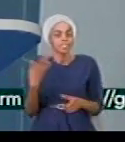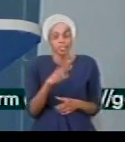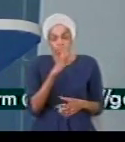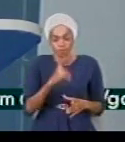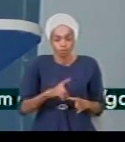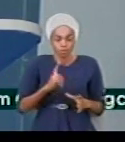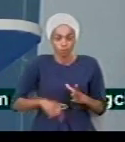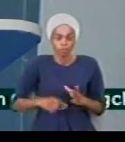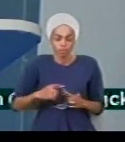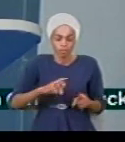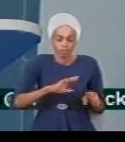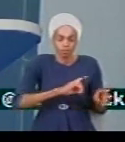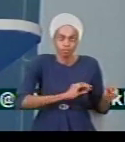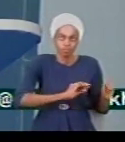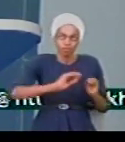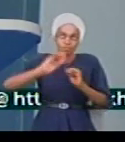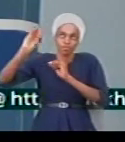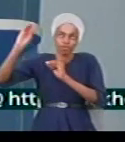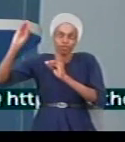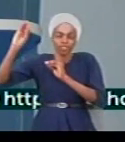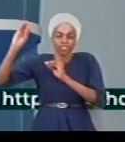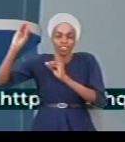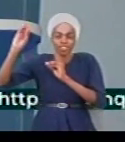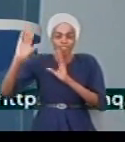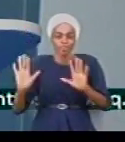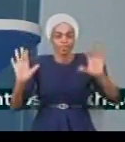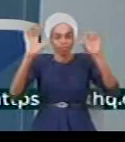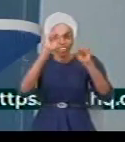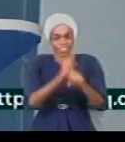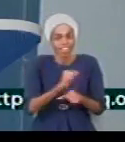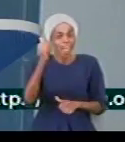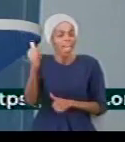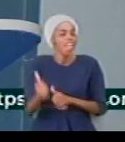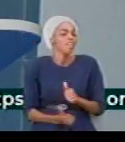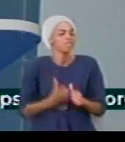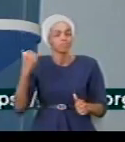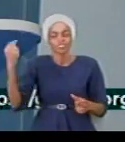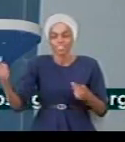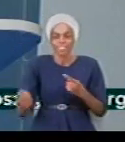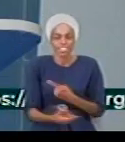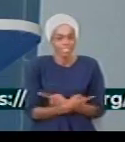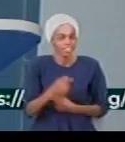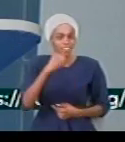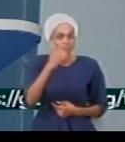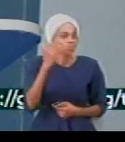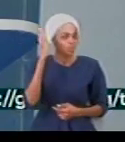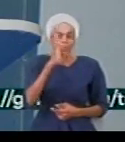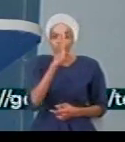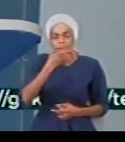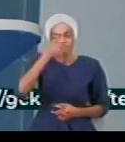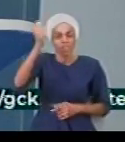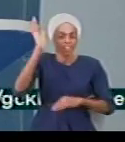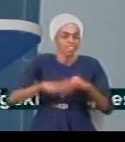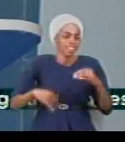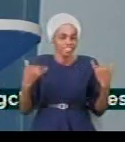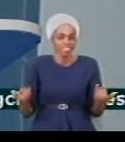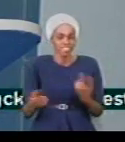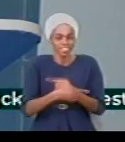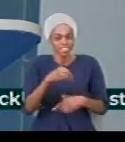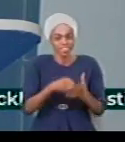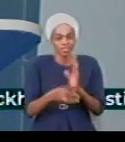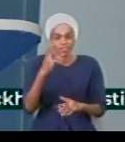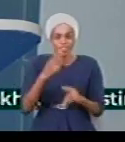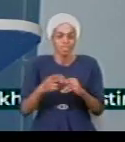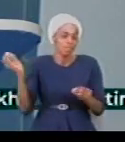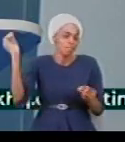Every day, tomorrow will be better than today. More miracles tomorrow. More conversions tomorrow. And